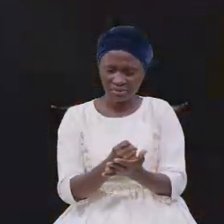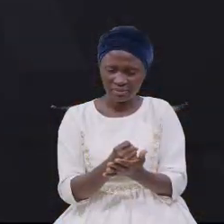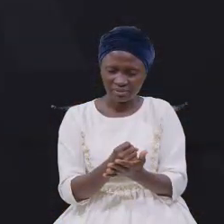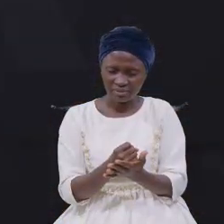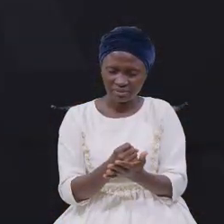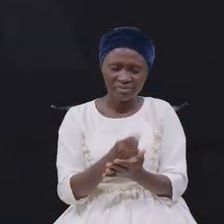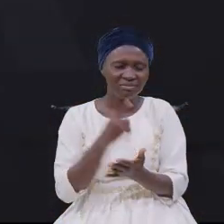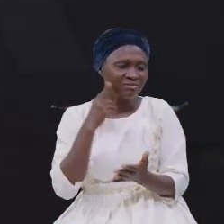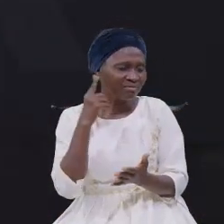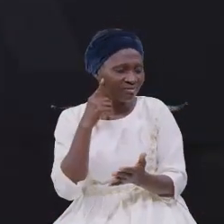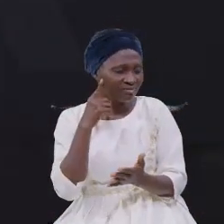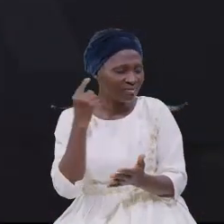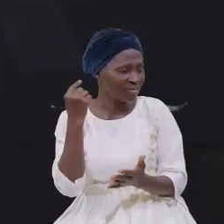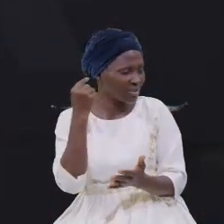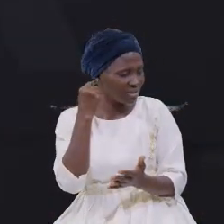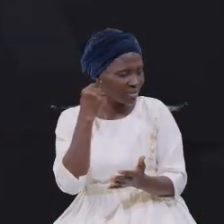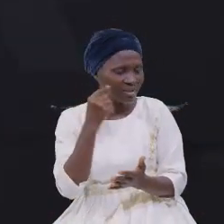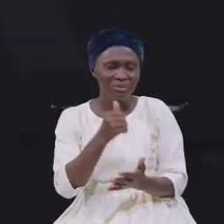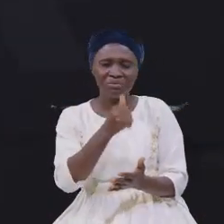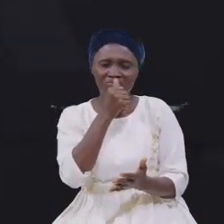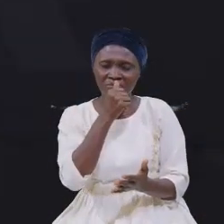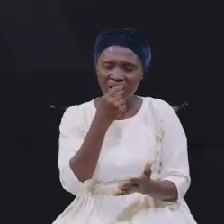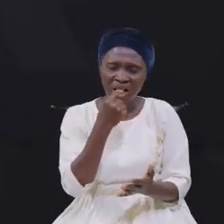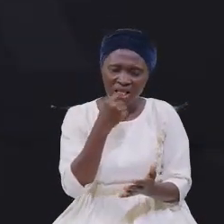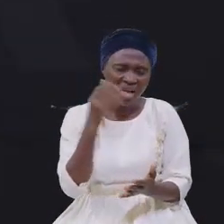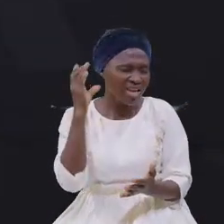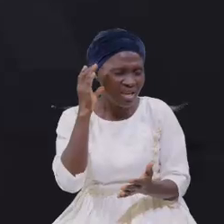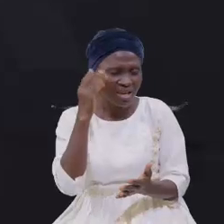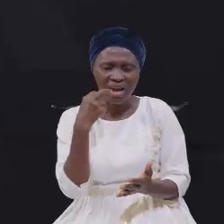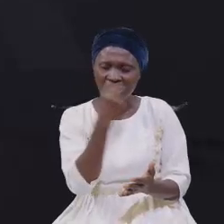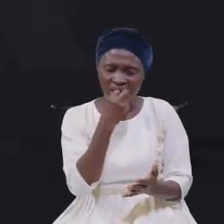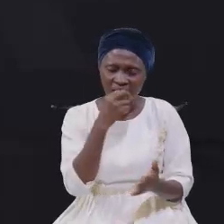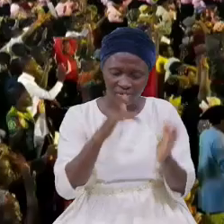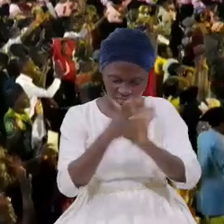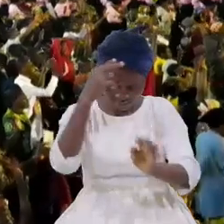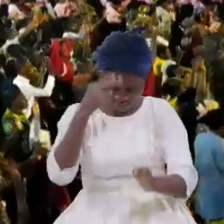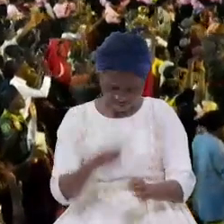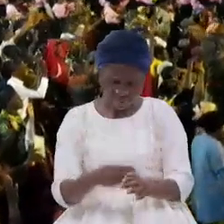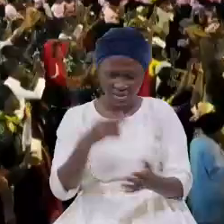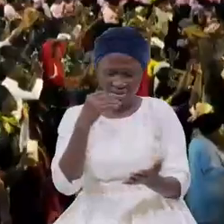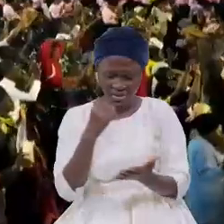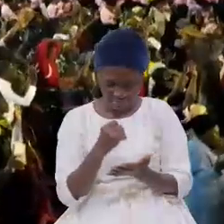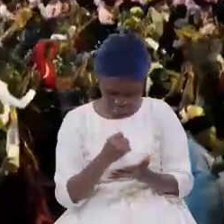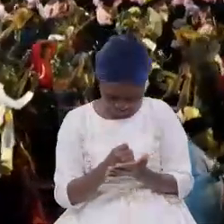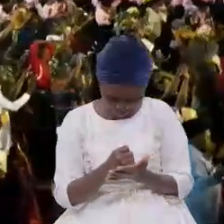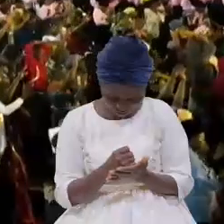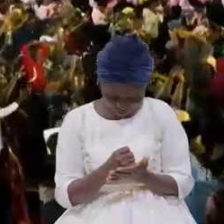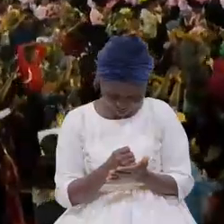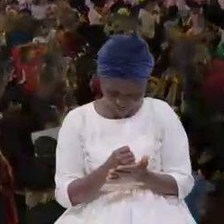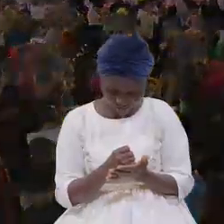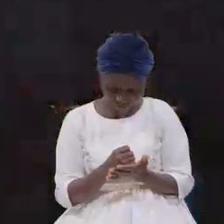ears, dumb tongues, hear and speak in Jesus' name.